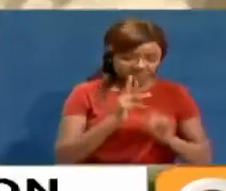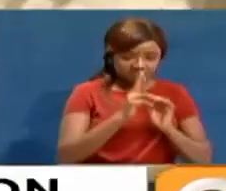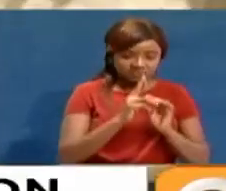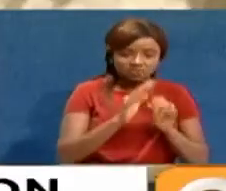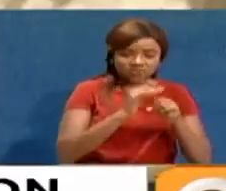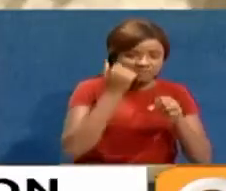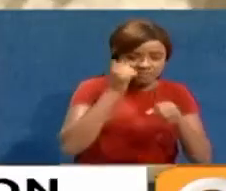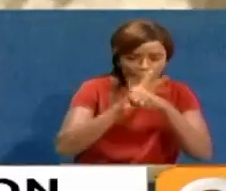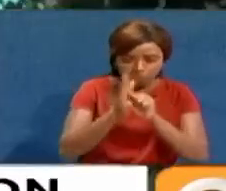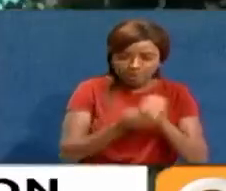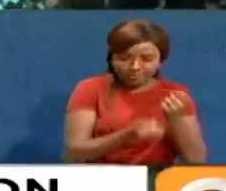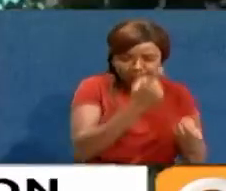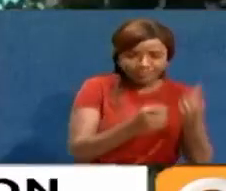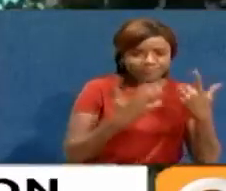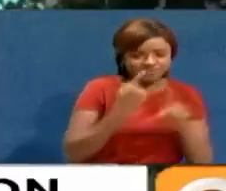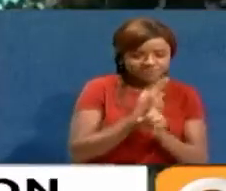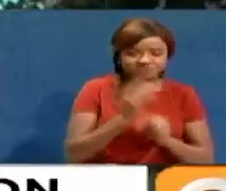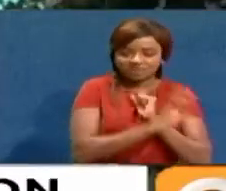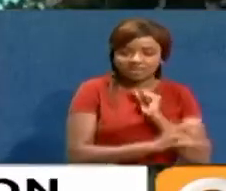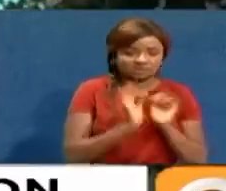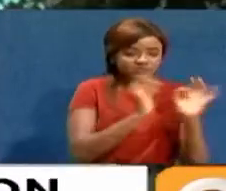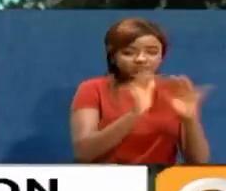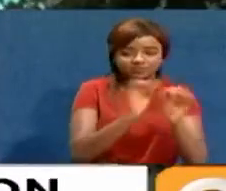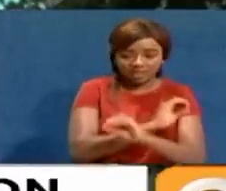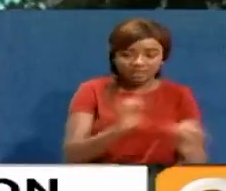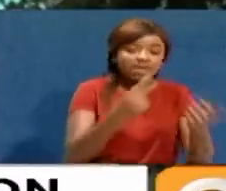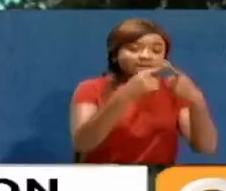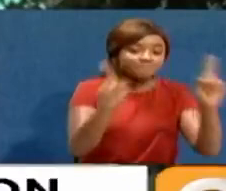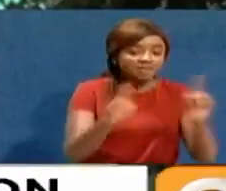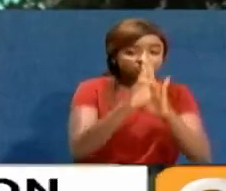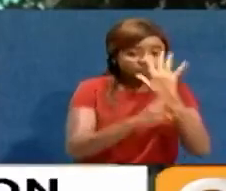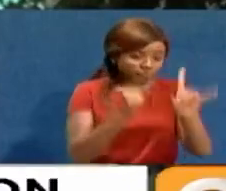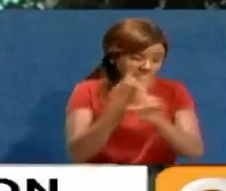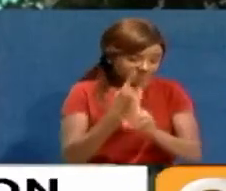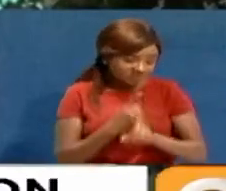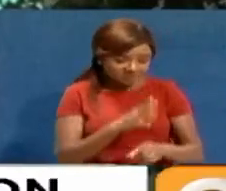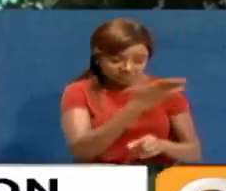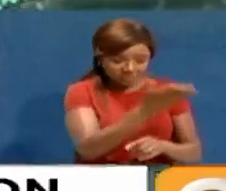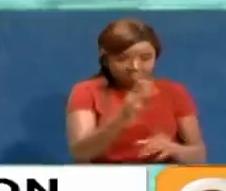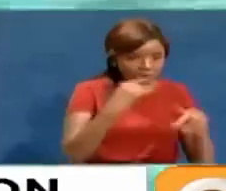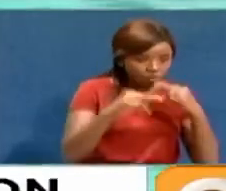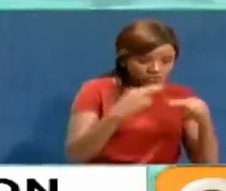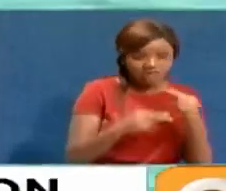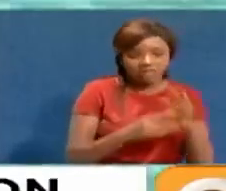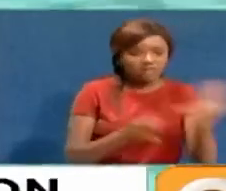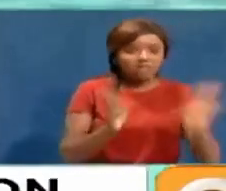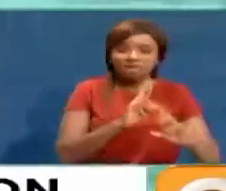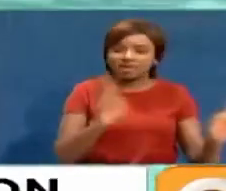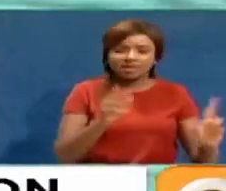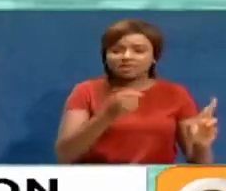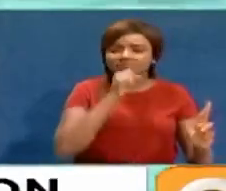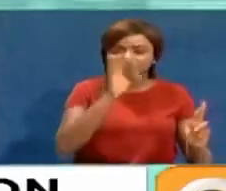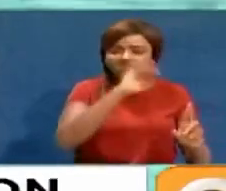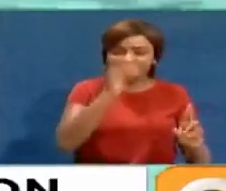some international tourists flock back into the sandy beaches. In Diani Kwale County, operators say that beds are already at